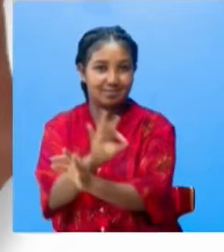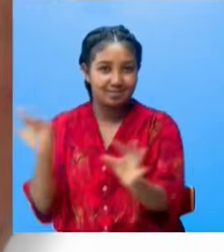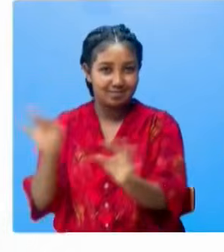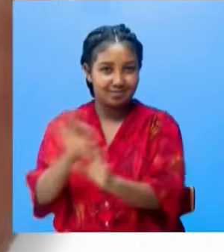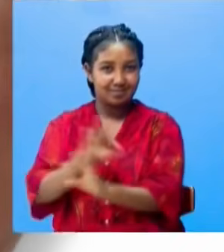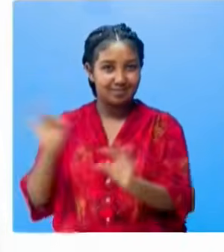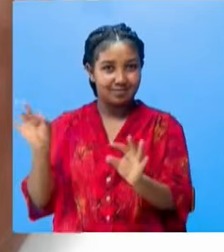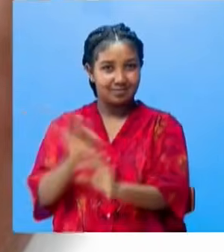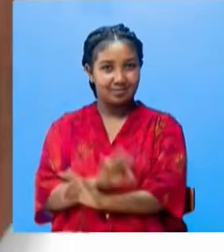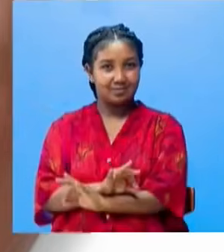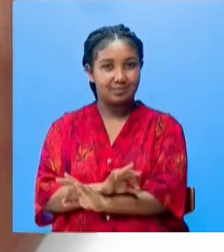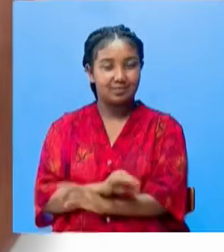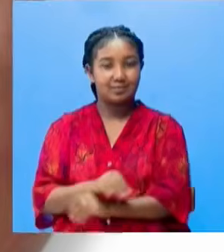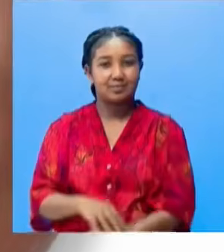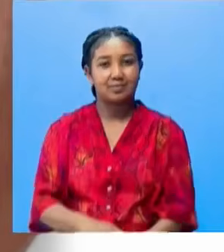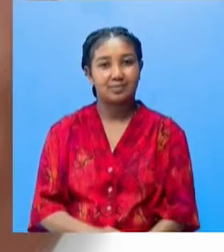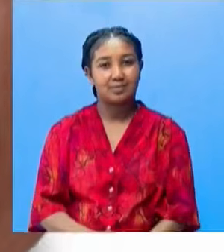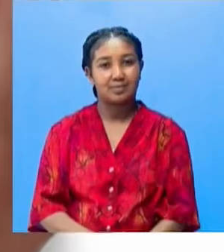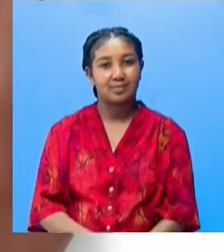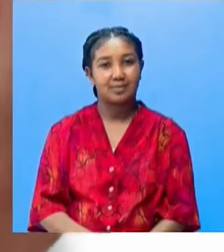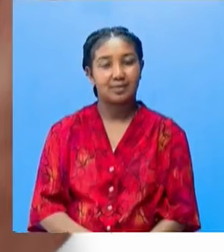girl.